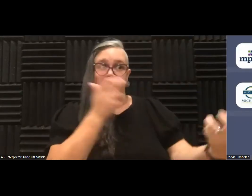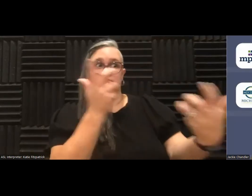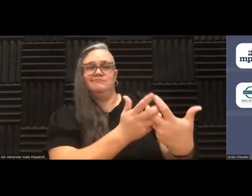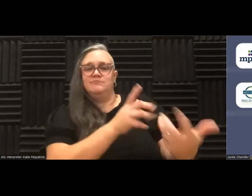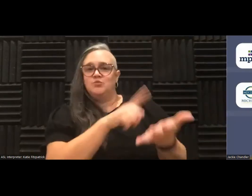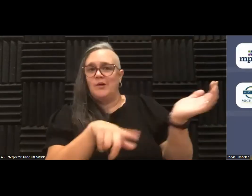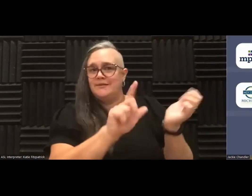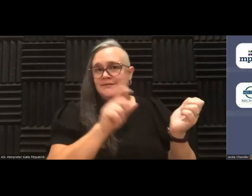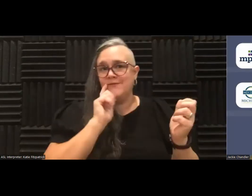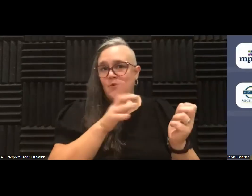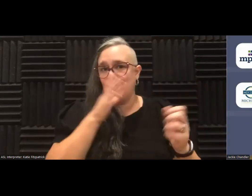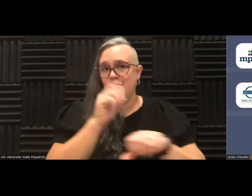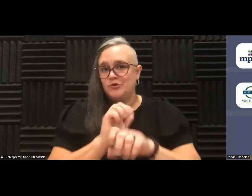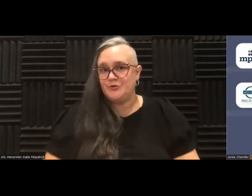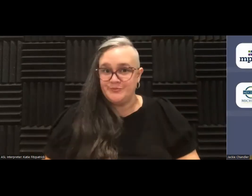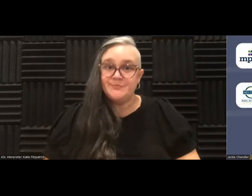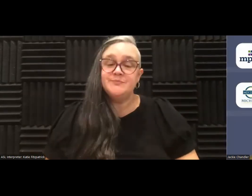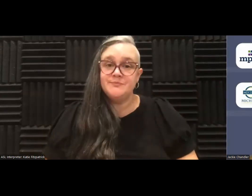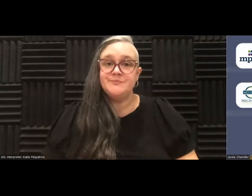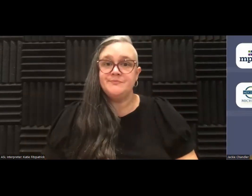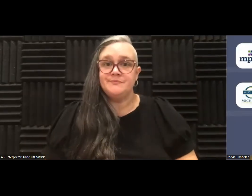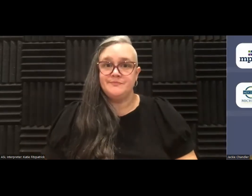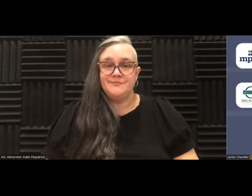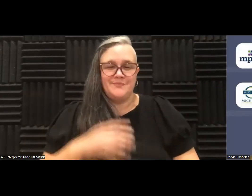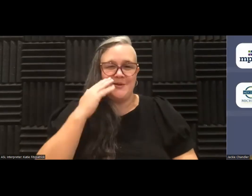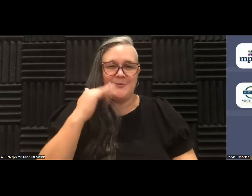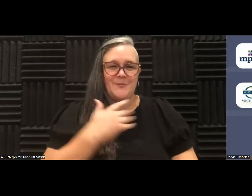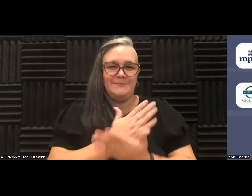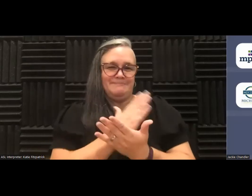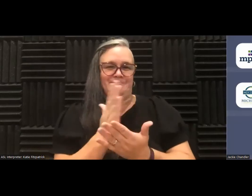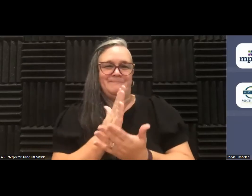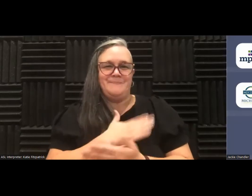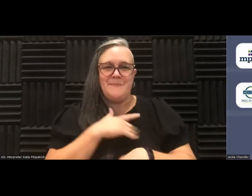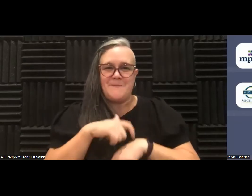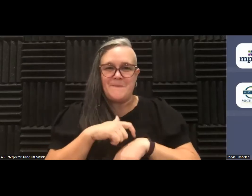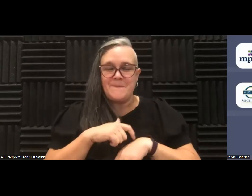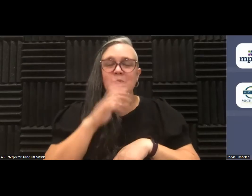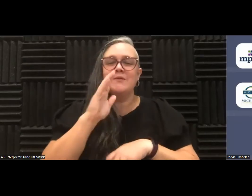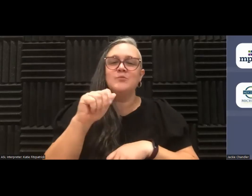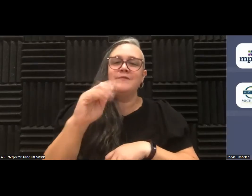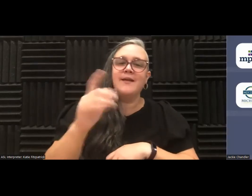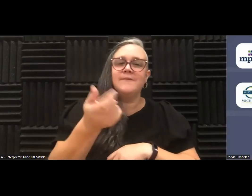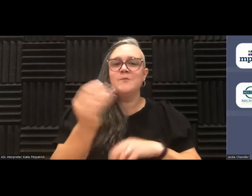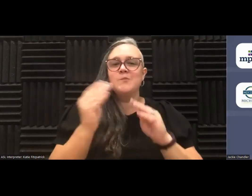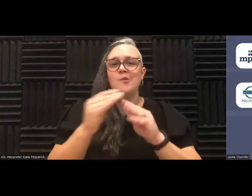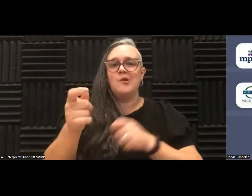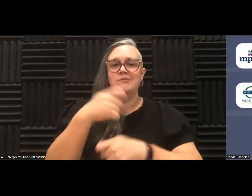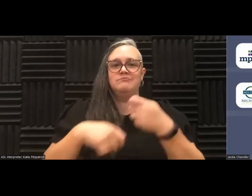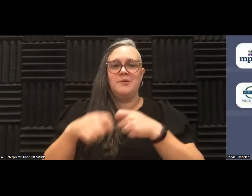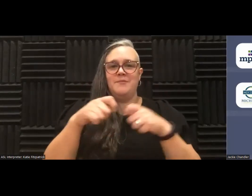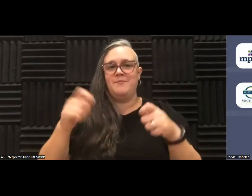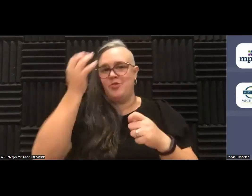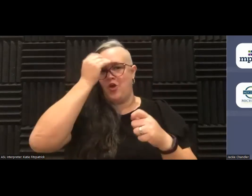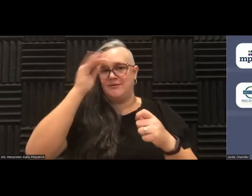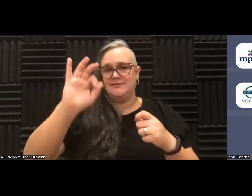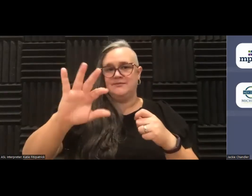workers. So I'm getting very close to the end. I just want to give a couple of wrapping up thoughts, and I'm very interested to see how